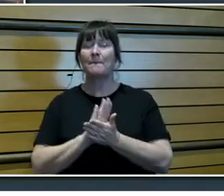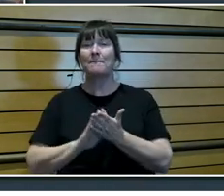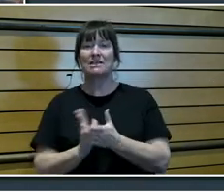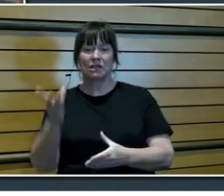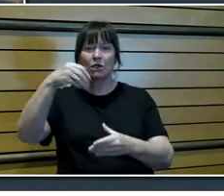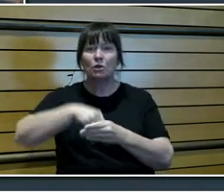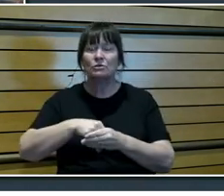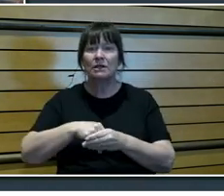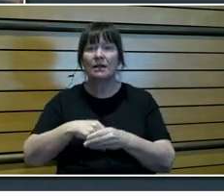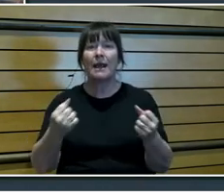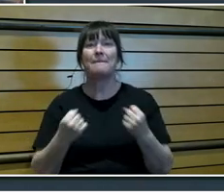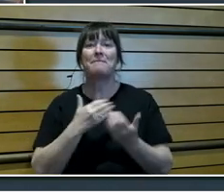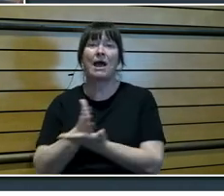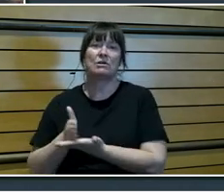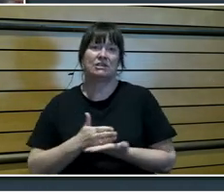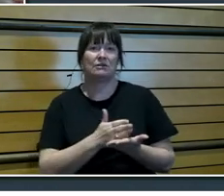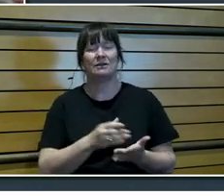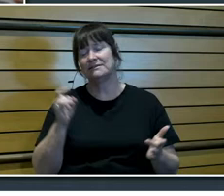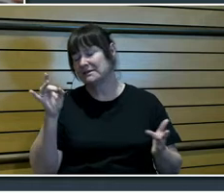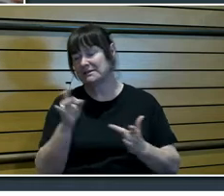genuine power sharing is essential.